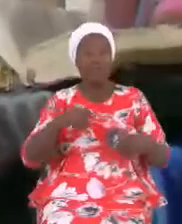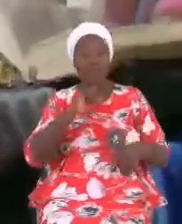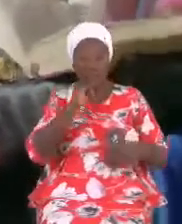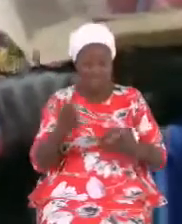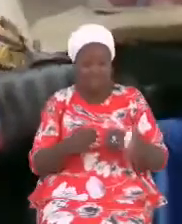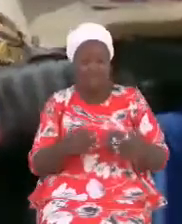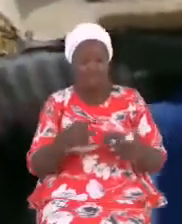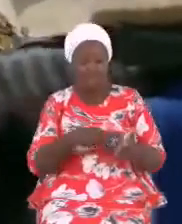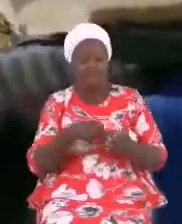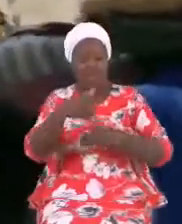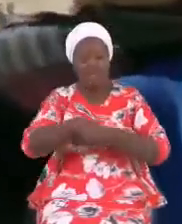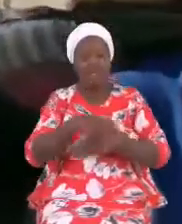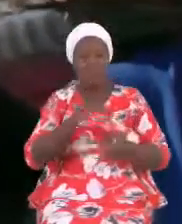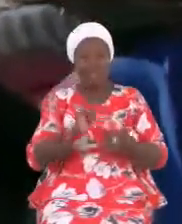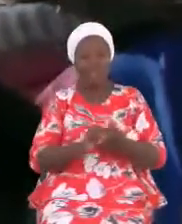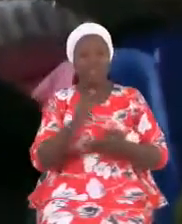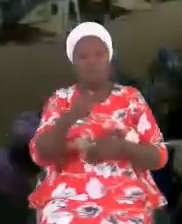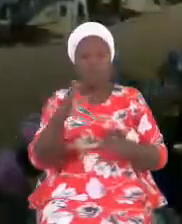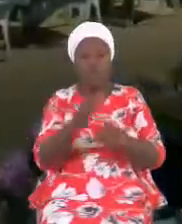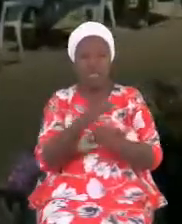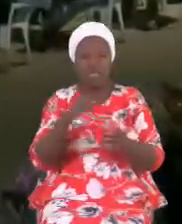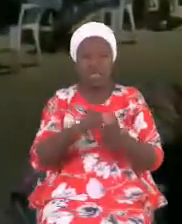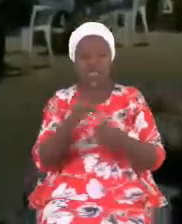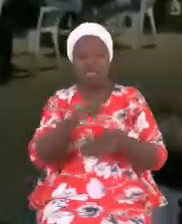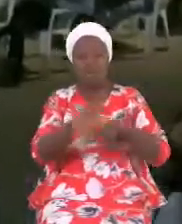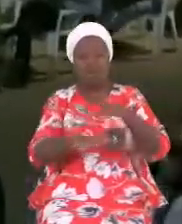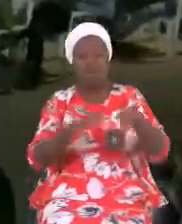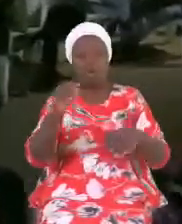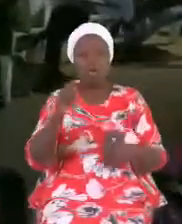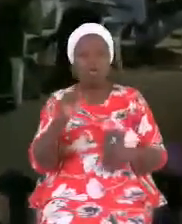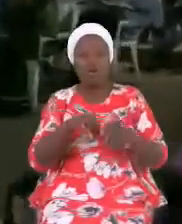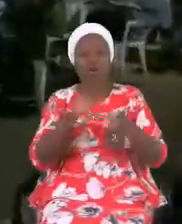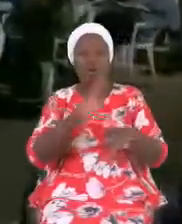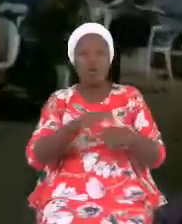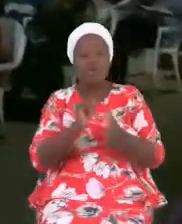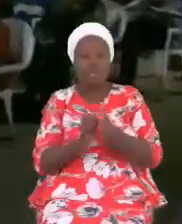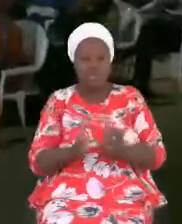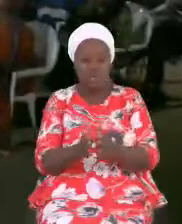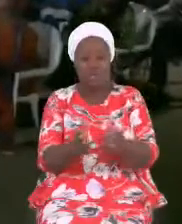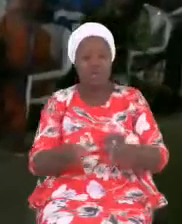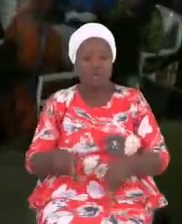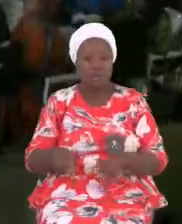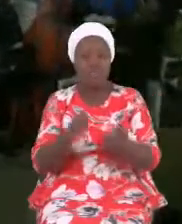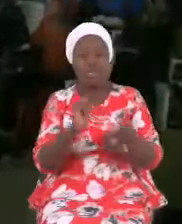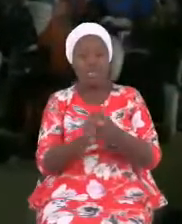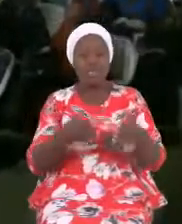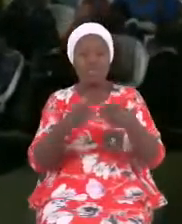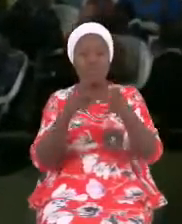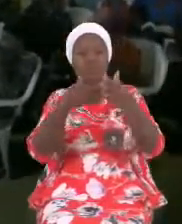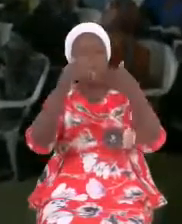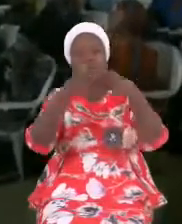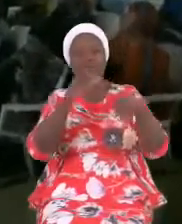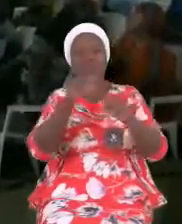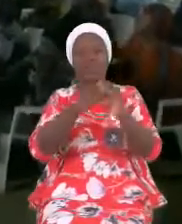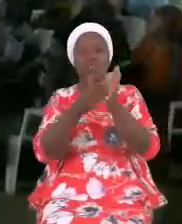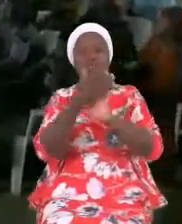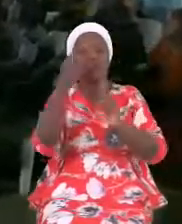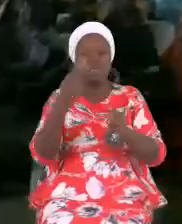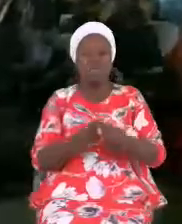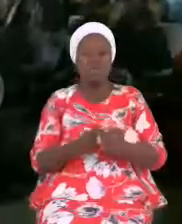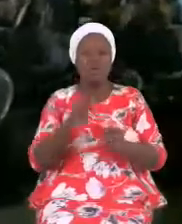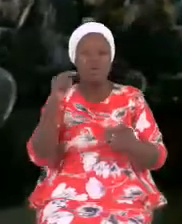leads to heaven in Jesus' name. I'm coming to point number three now. Point number three,